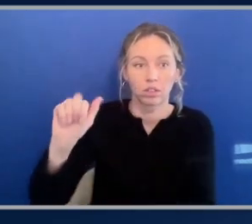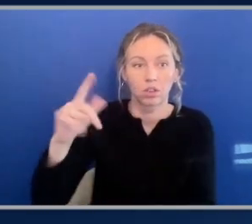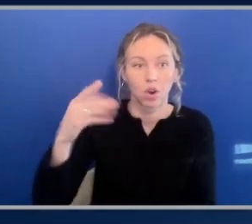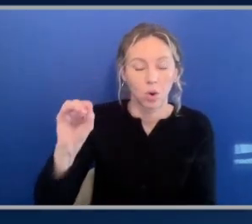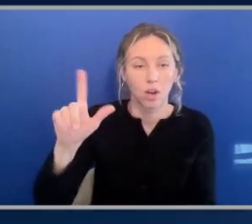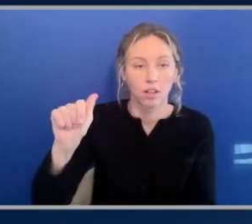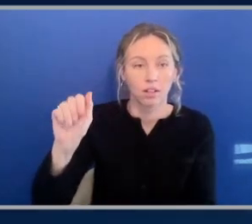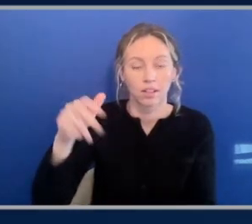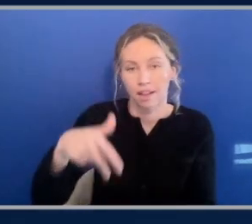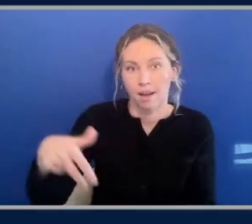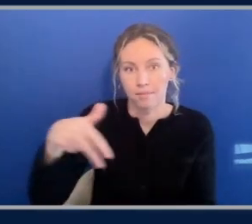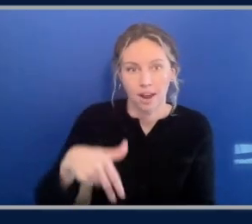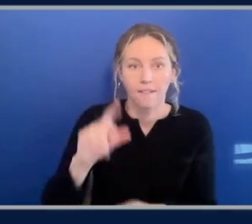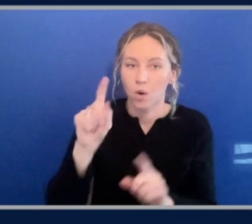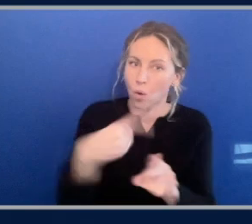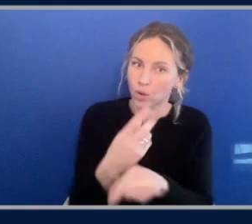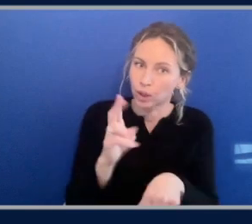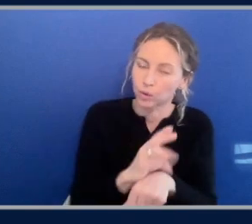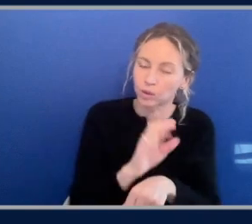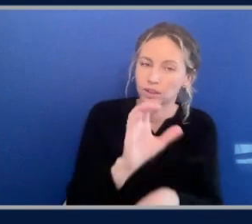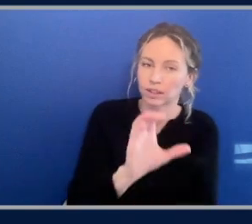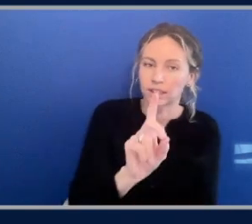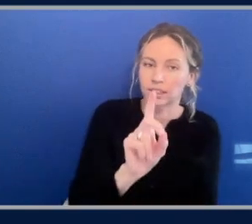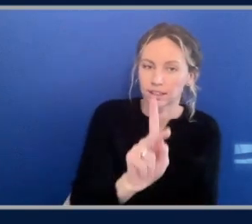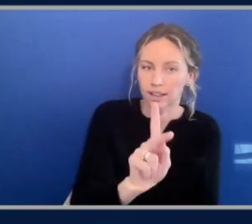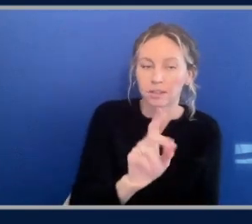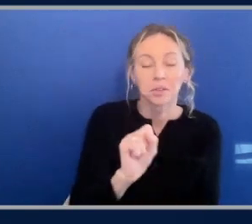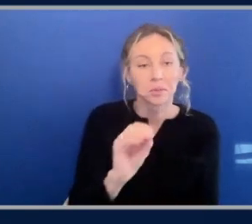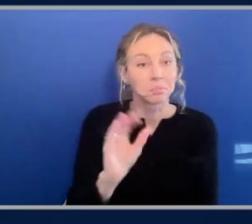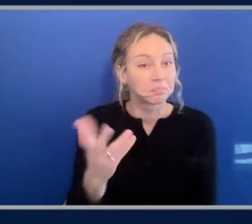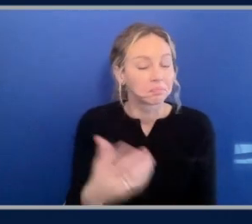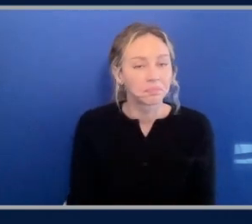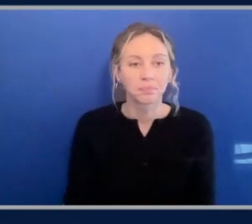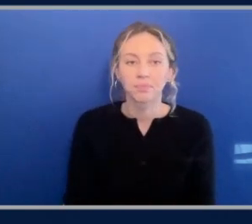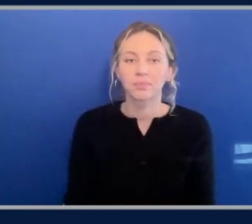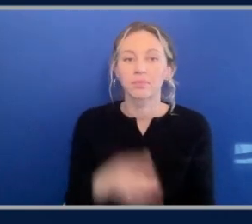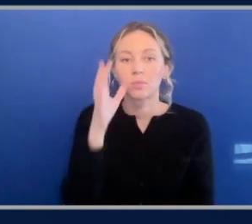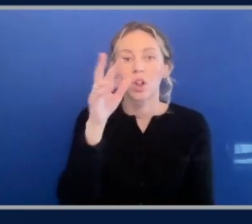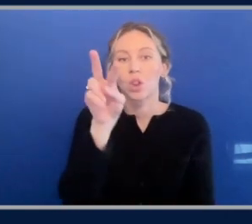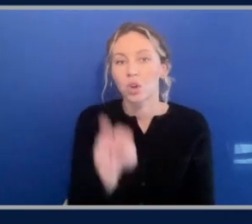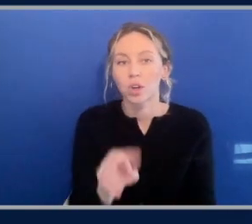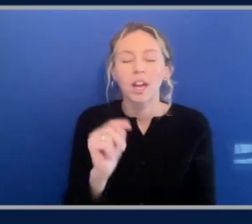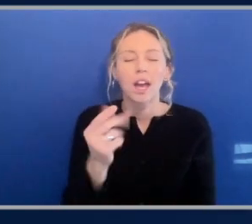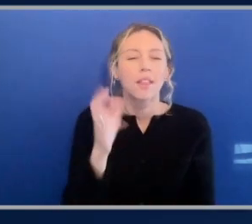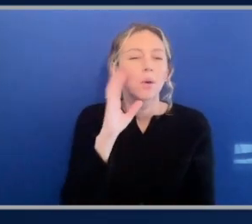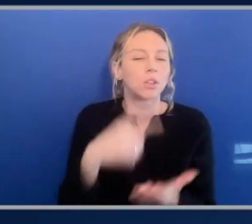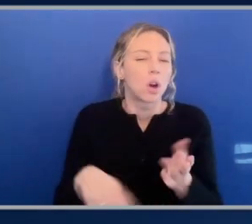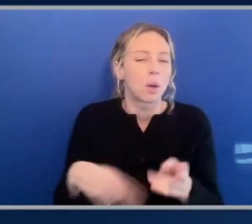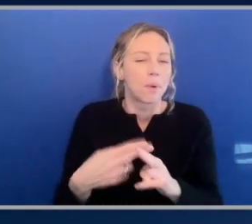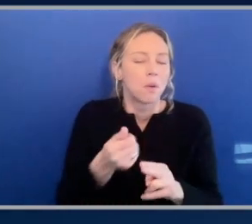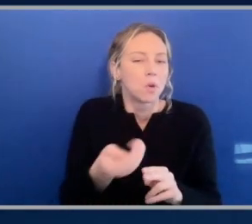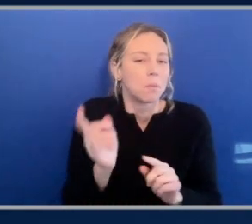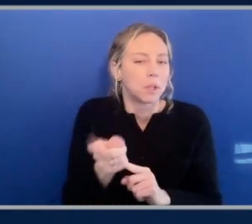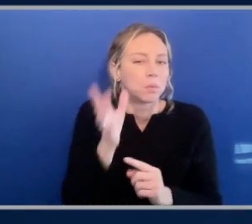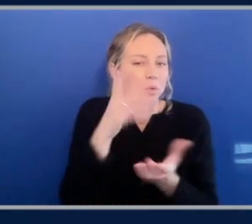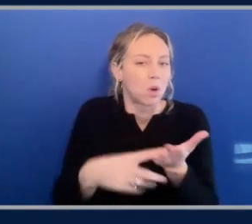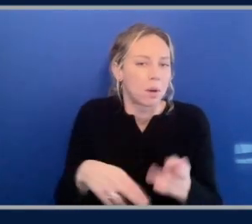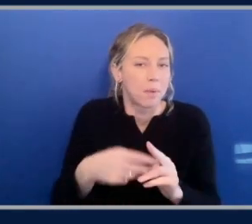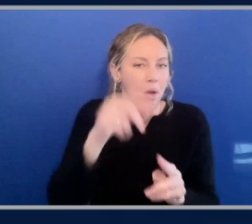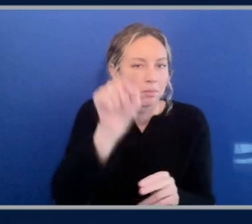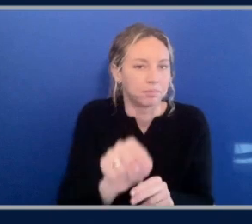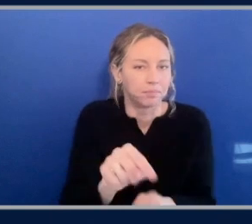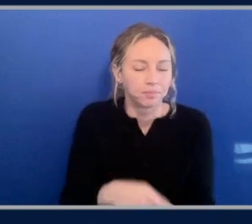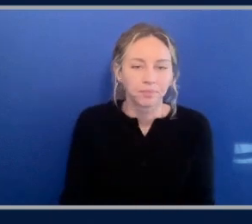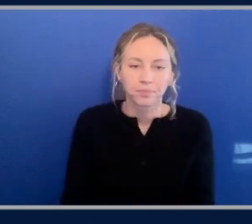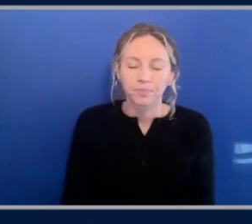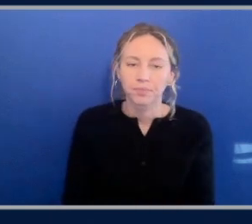using the CDK. So that's kind of how you do it. Yeah, so we'll take a look at that, and then I'm going to take a few minutes to talk about the performance of what we just saw. Yes. So for those who